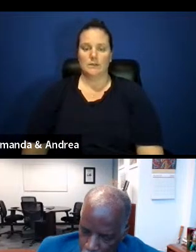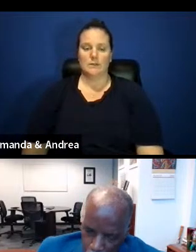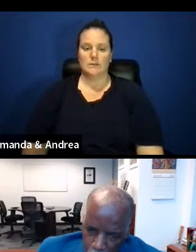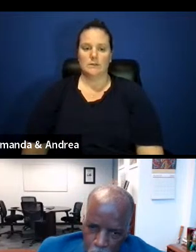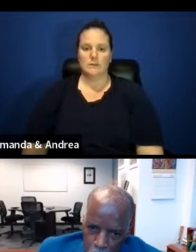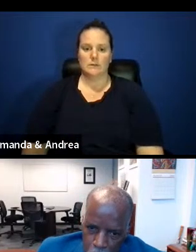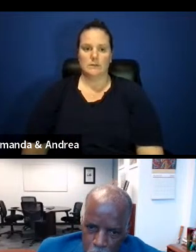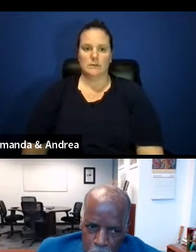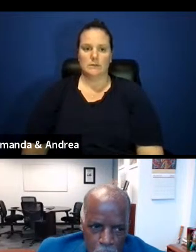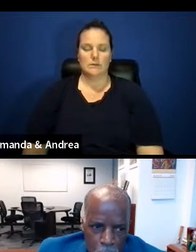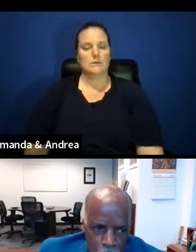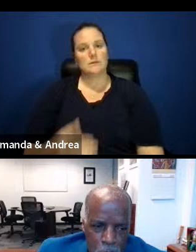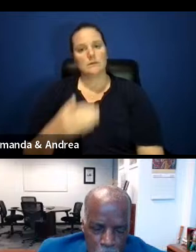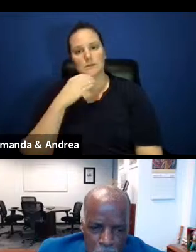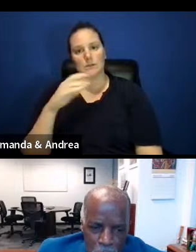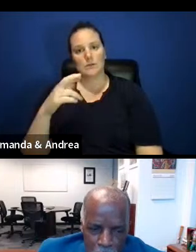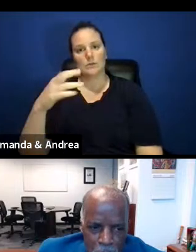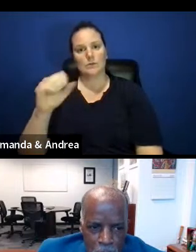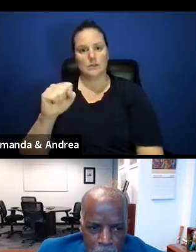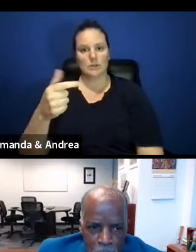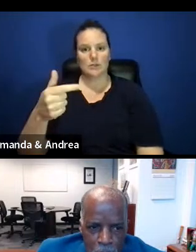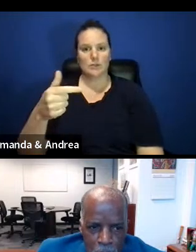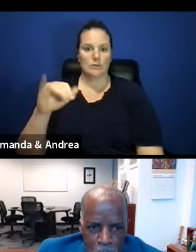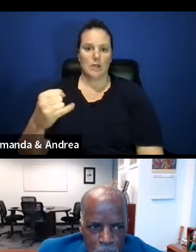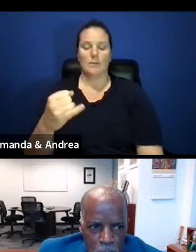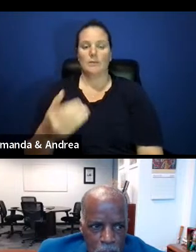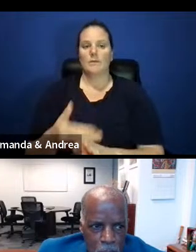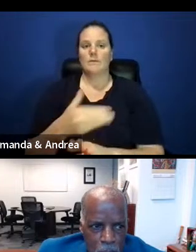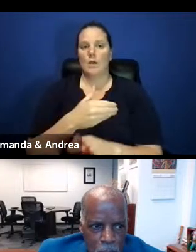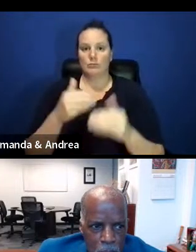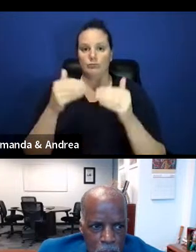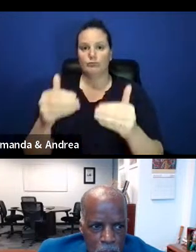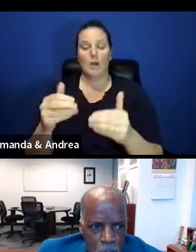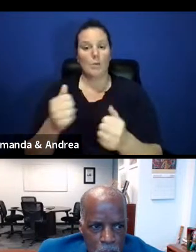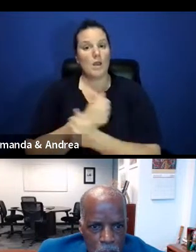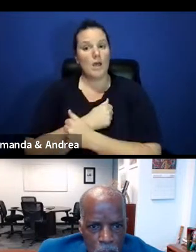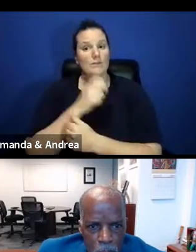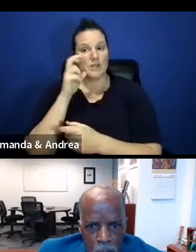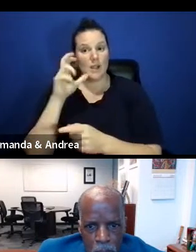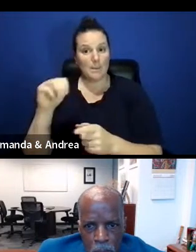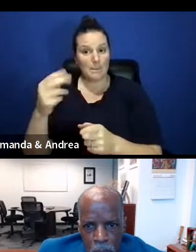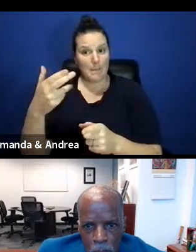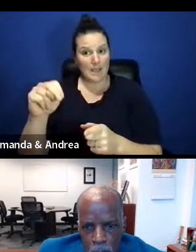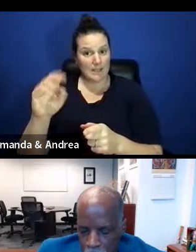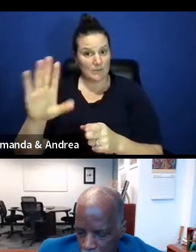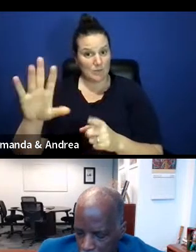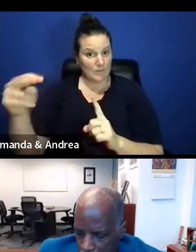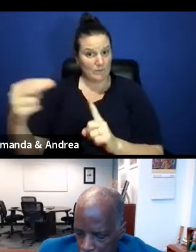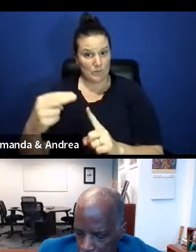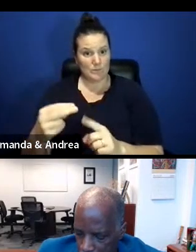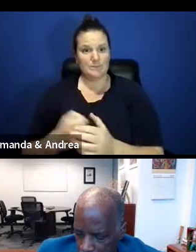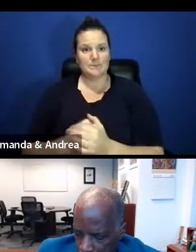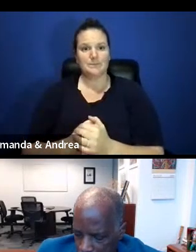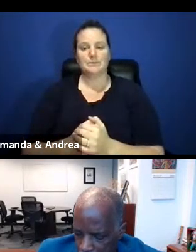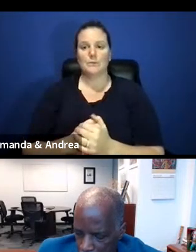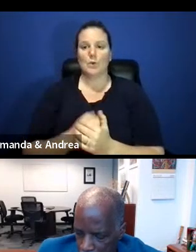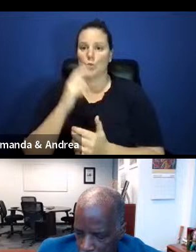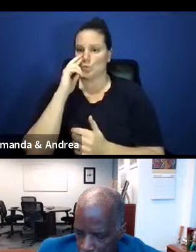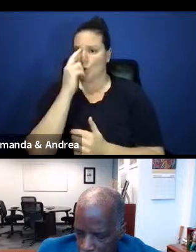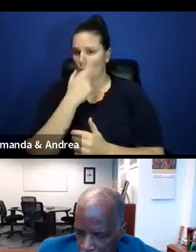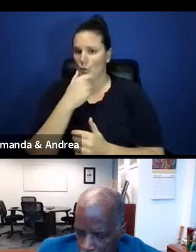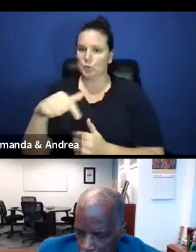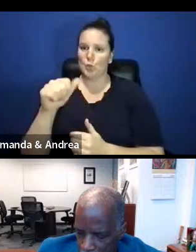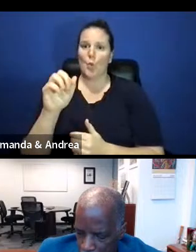Thank you, Chris and Greg. Before I move on from here, I'd actually love to hear from Megan on this. The Rose Quarter Project